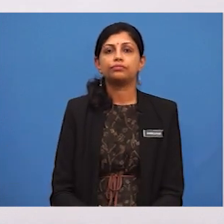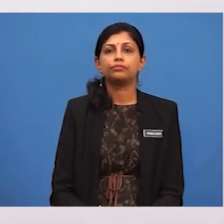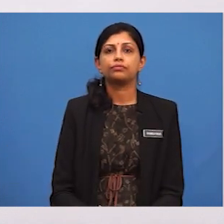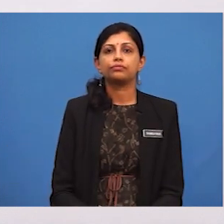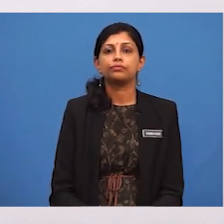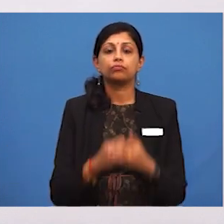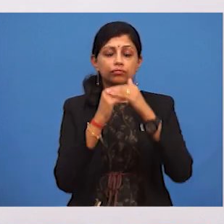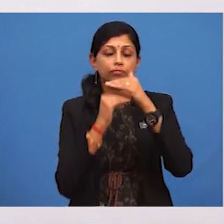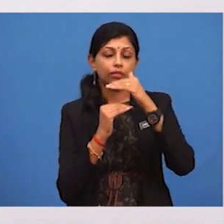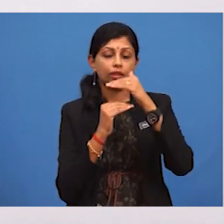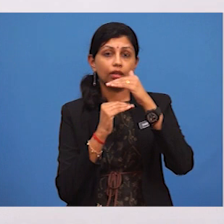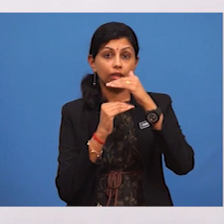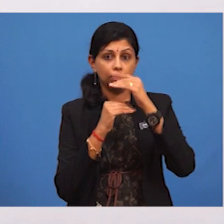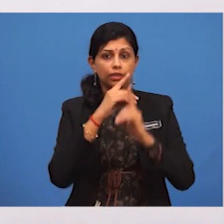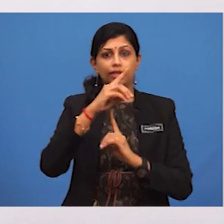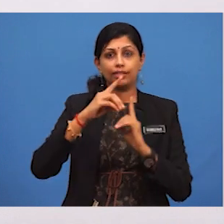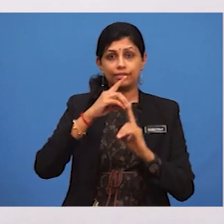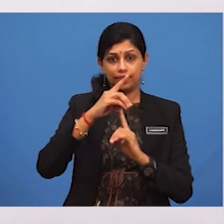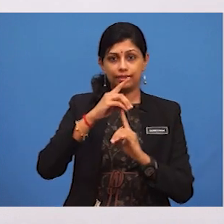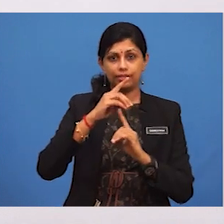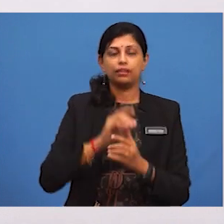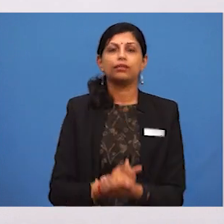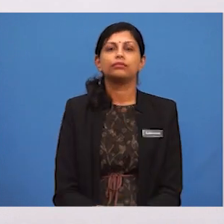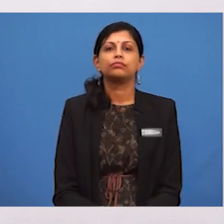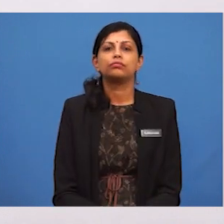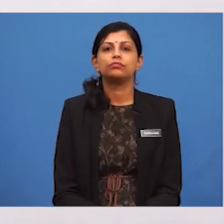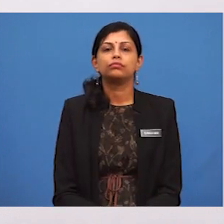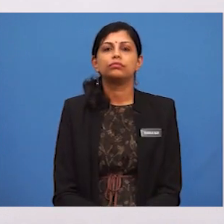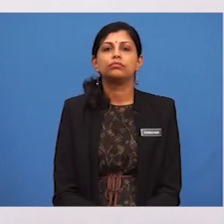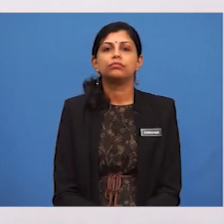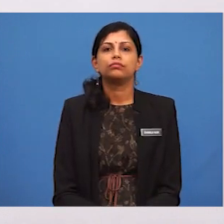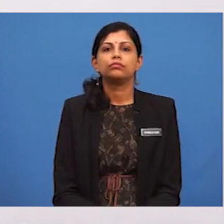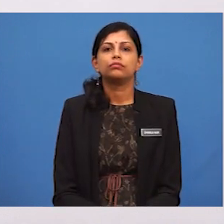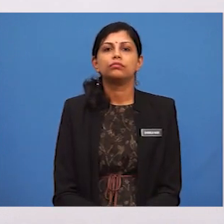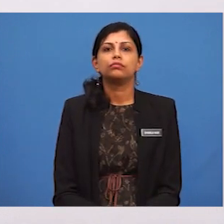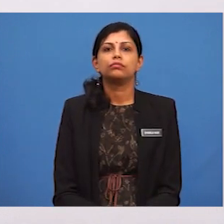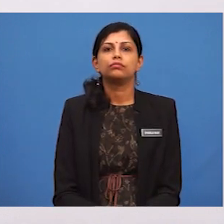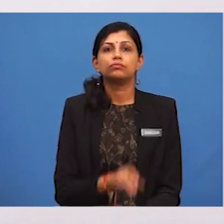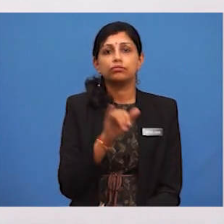Immediately after that is the date in which you should write in that way.